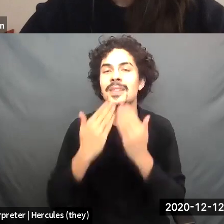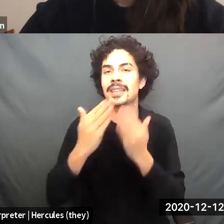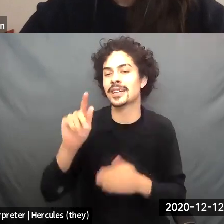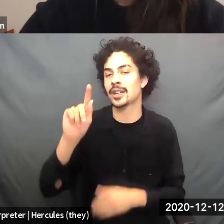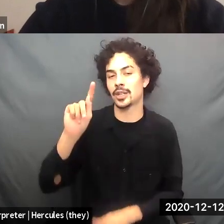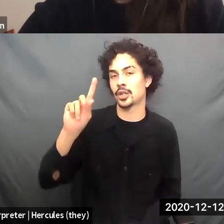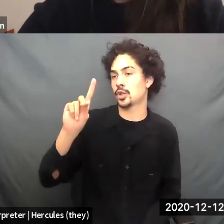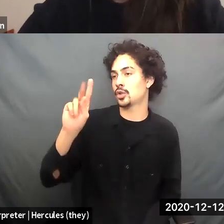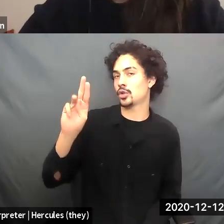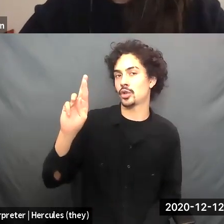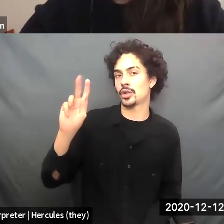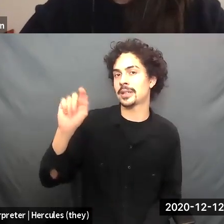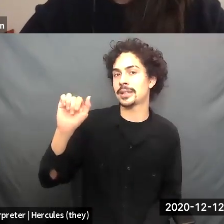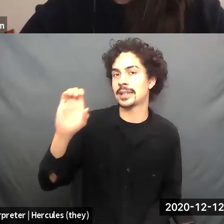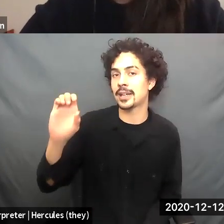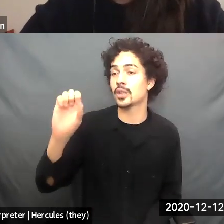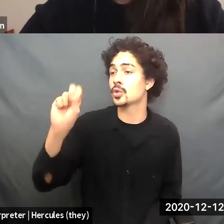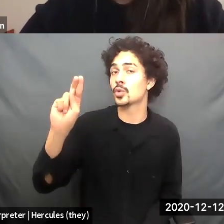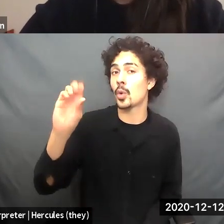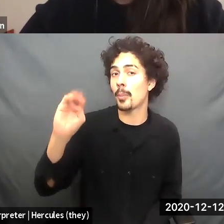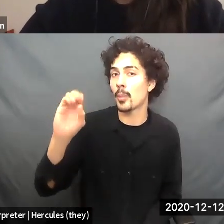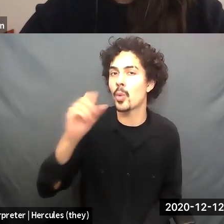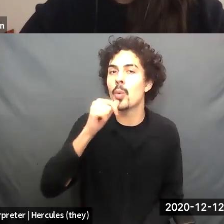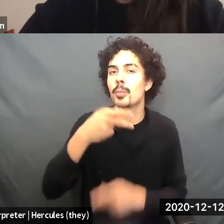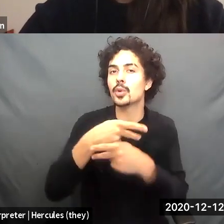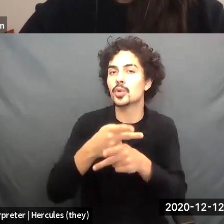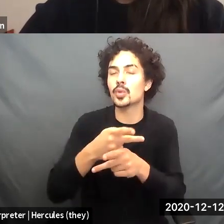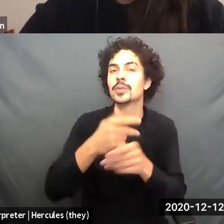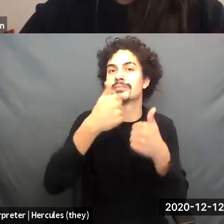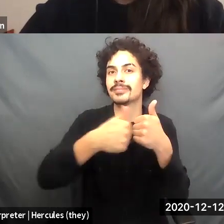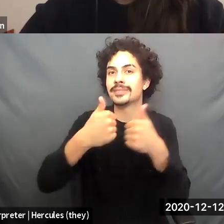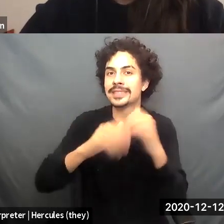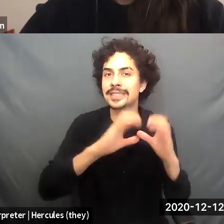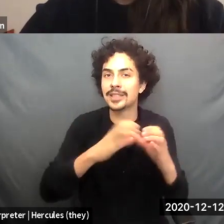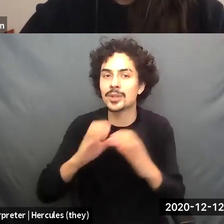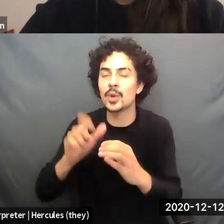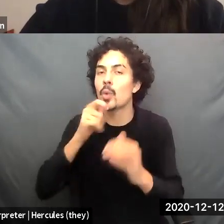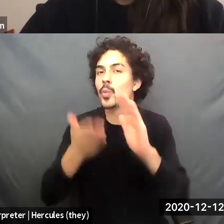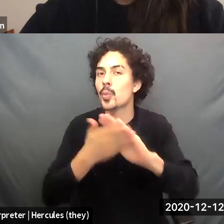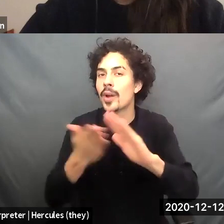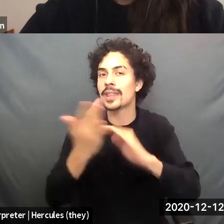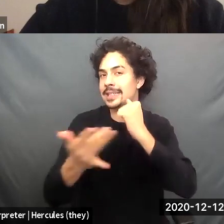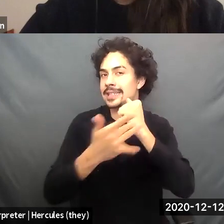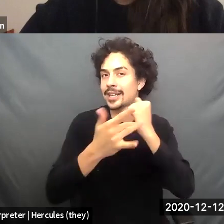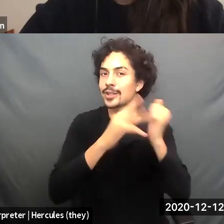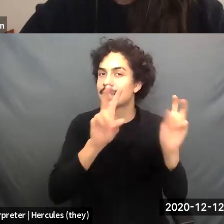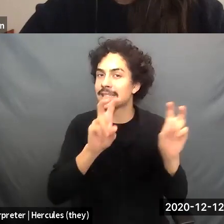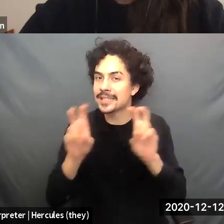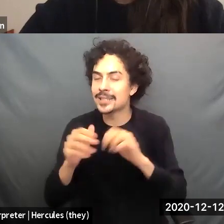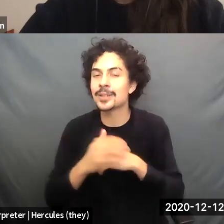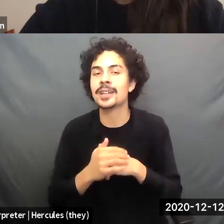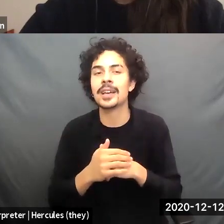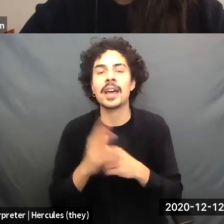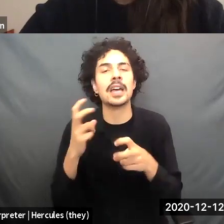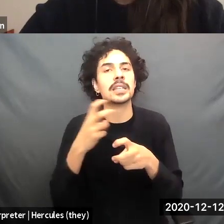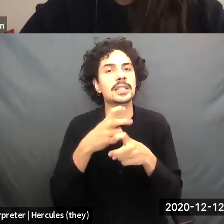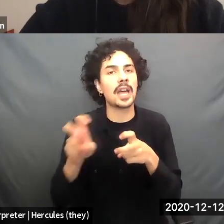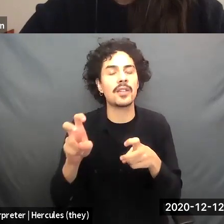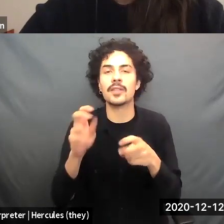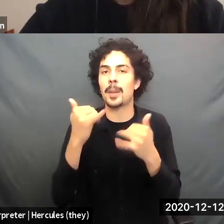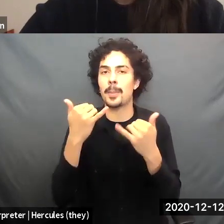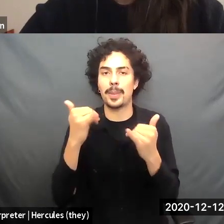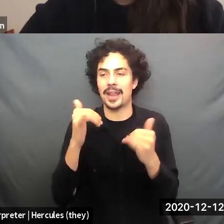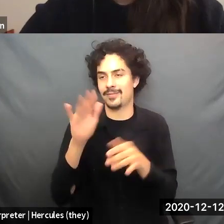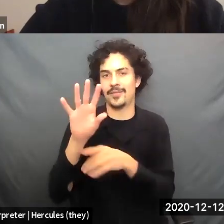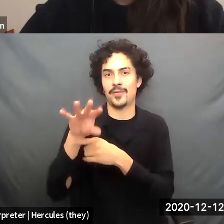who helped produce the whole series, um, and helped run all of the technical side of things. It's very hard to play video over Zoom